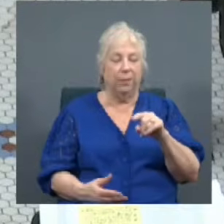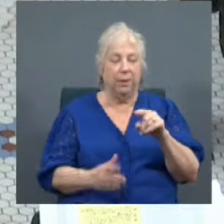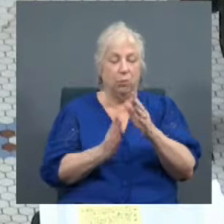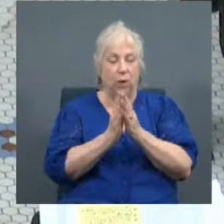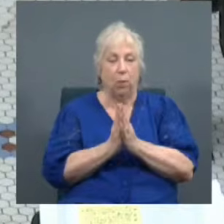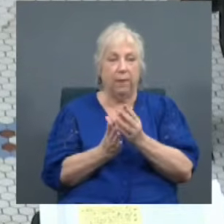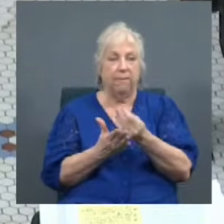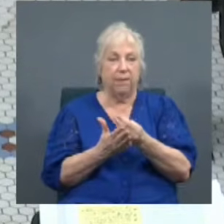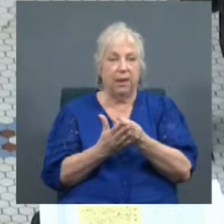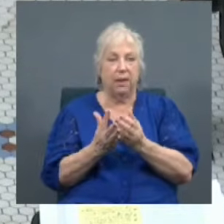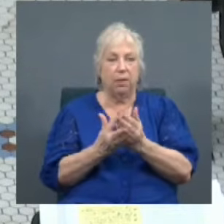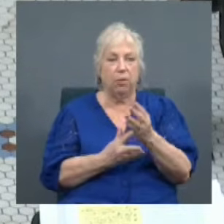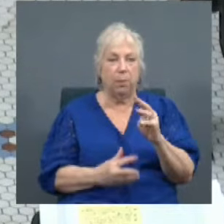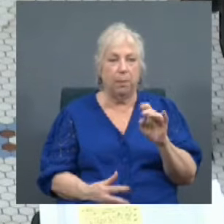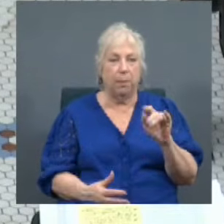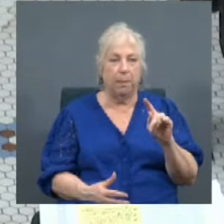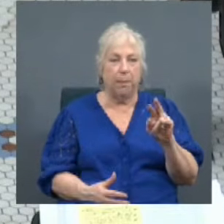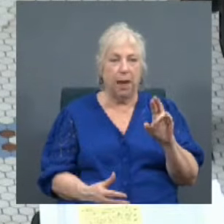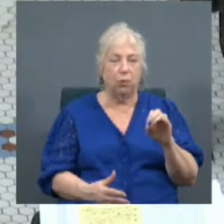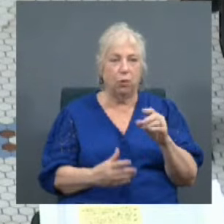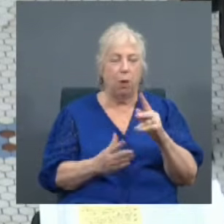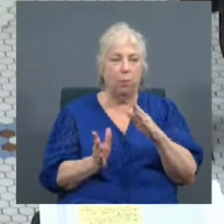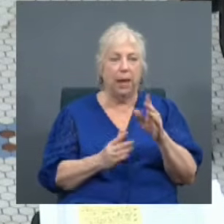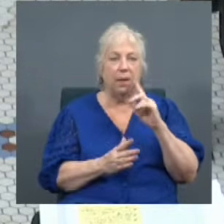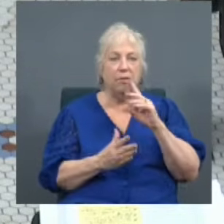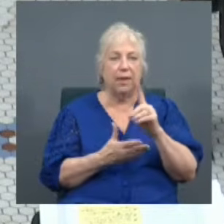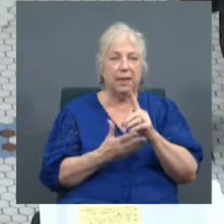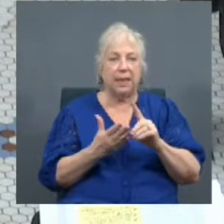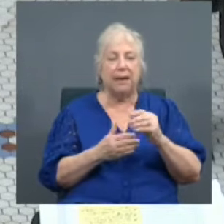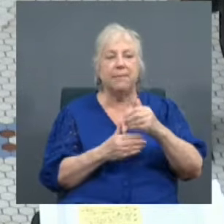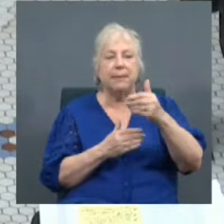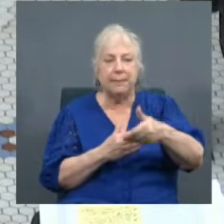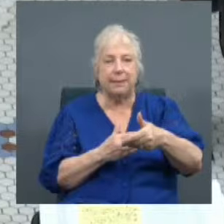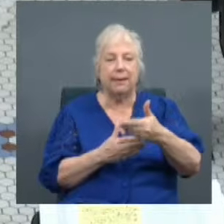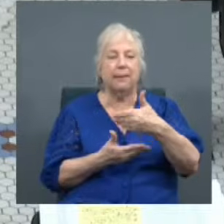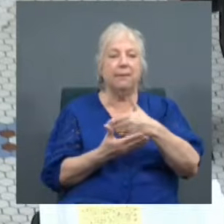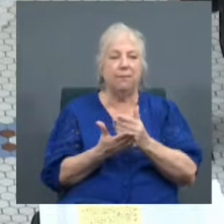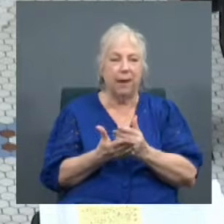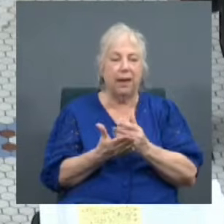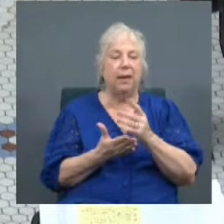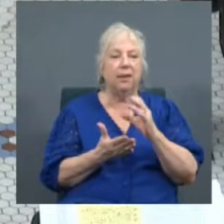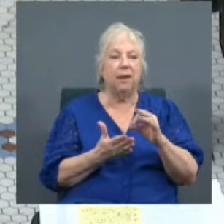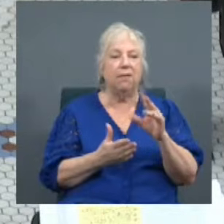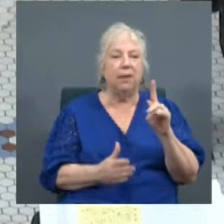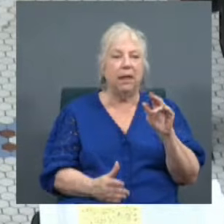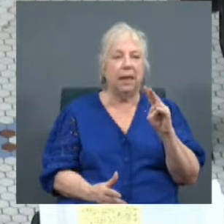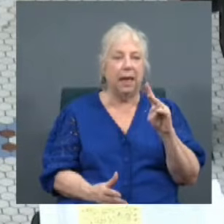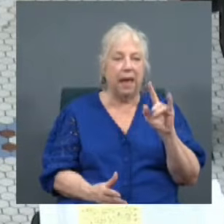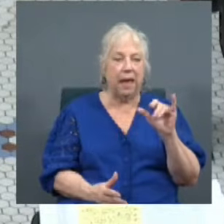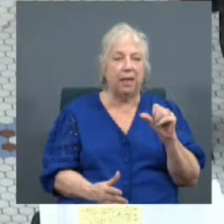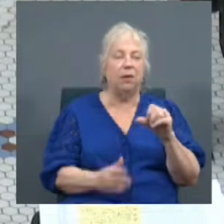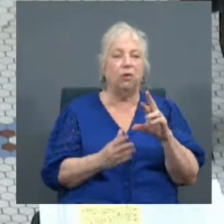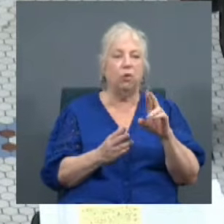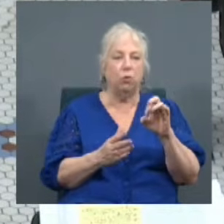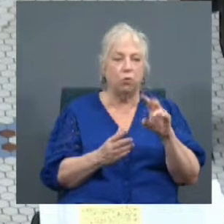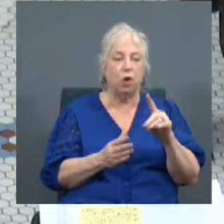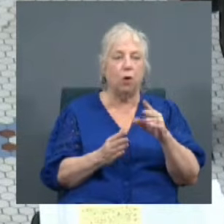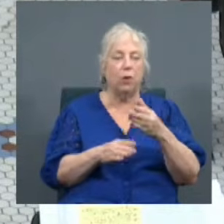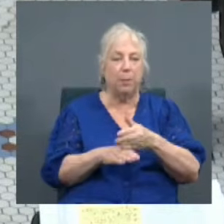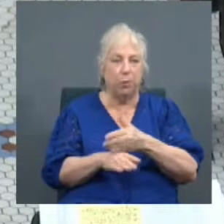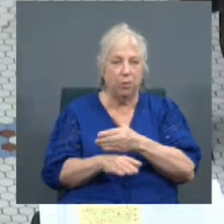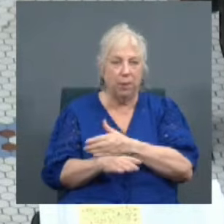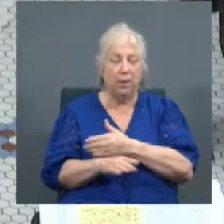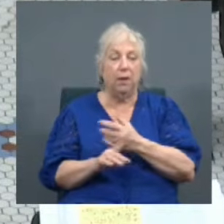requesting funding through MetroPlan for the design of the next phase of Canis Road improvements. Basically from where